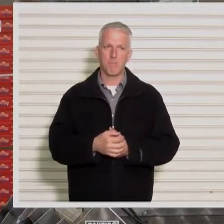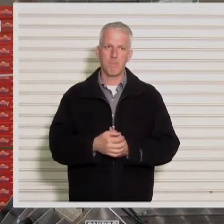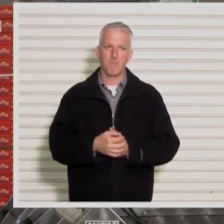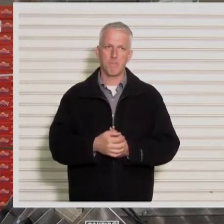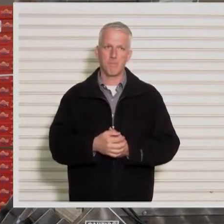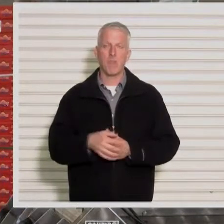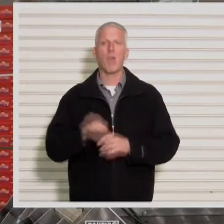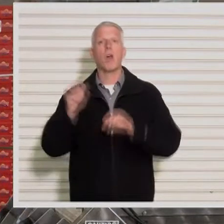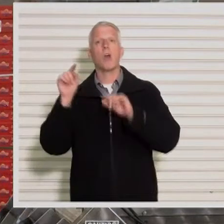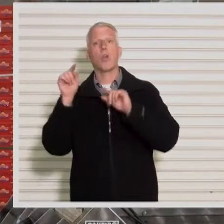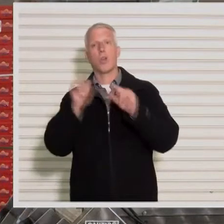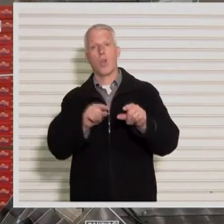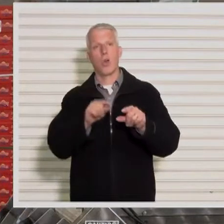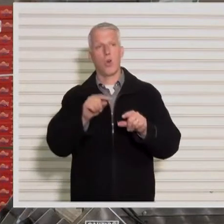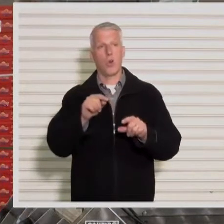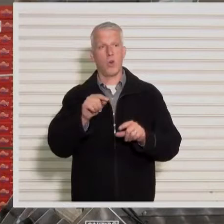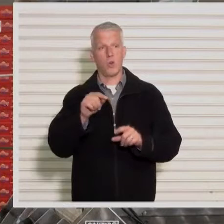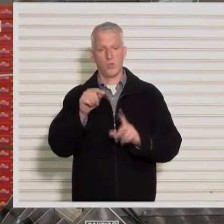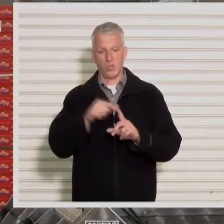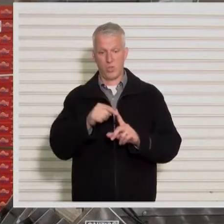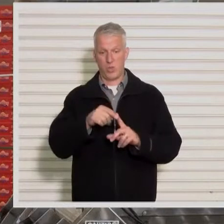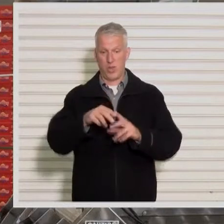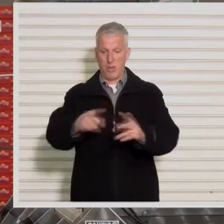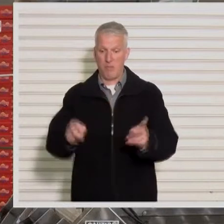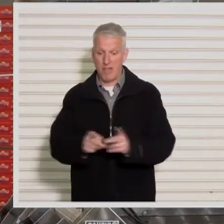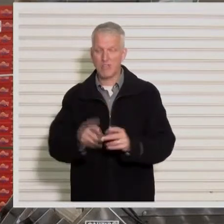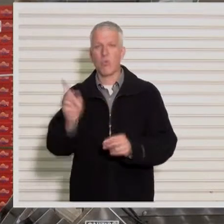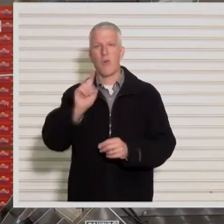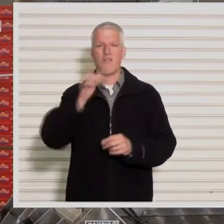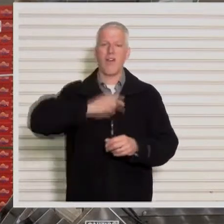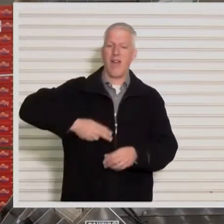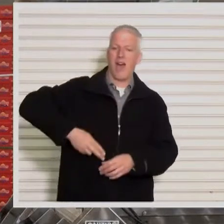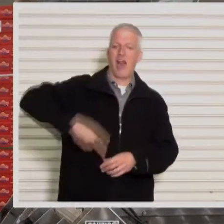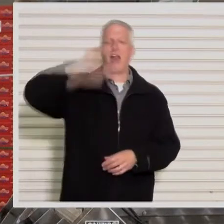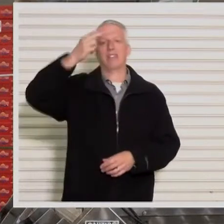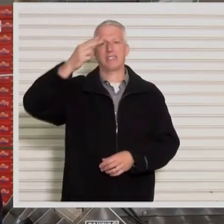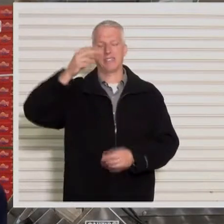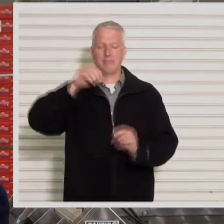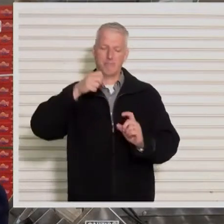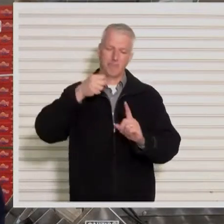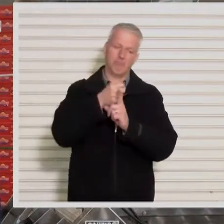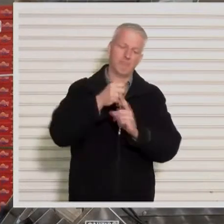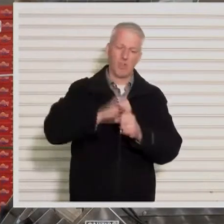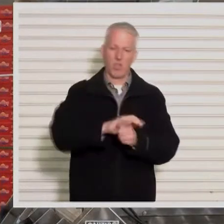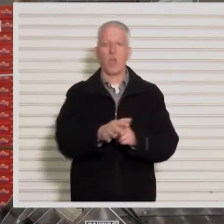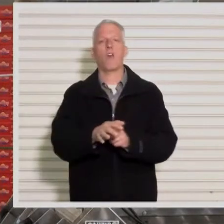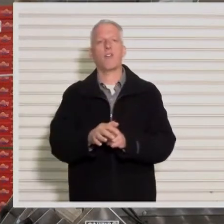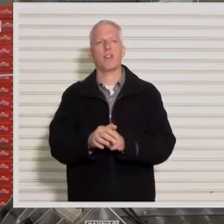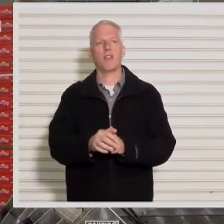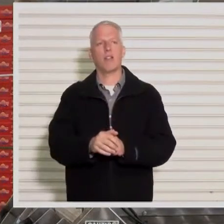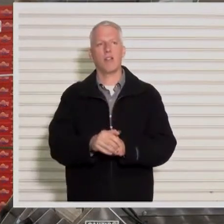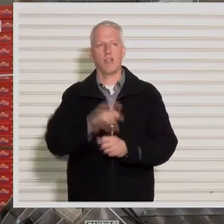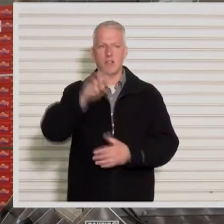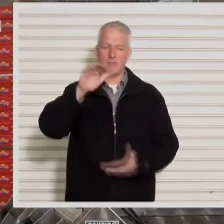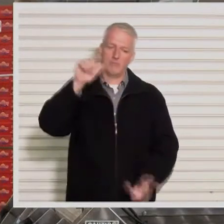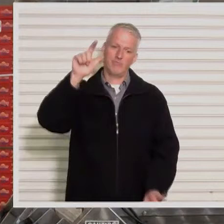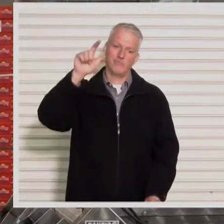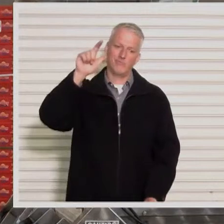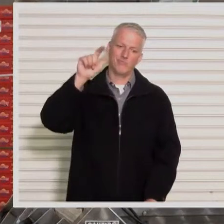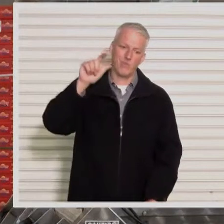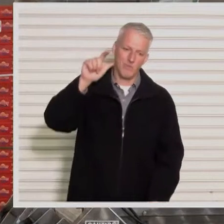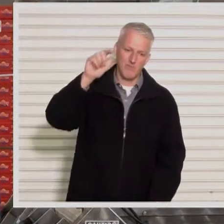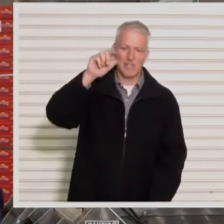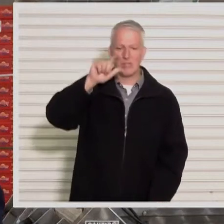Go to the site of highest risk, workplaces. Go to the site of highest risk, low-income housing, farm